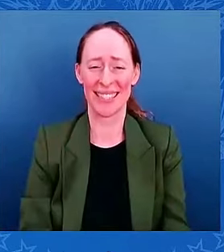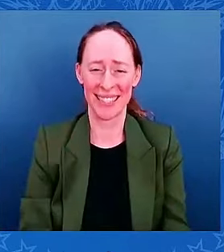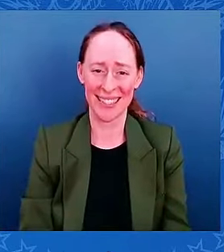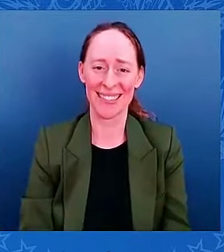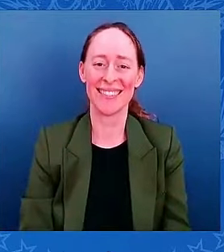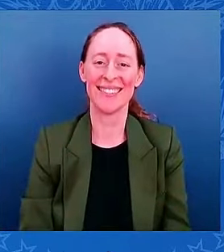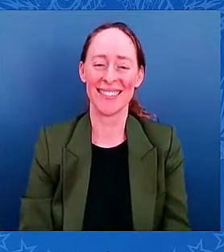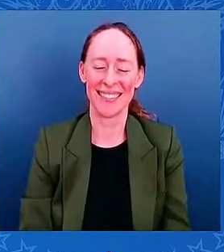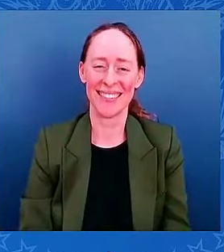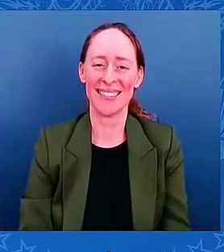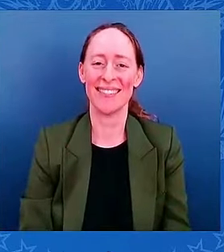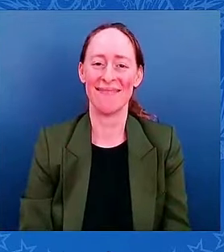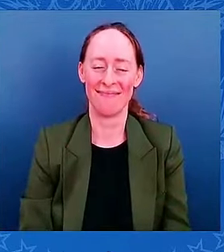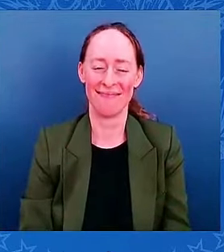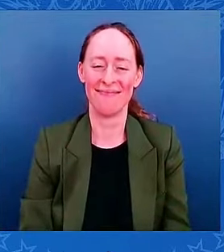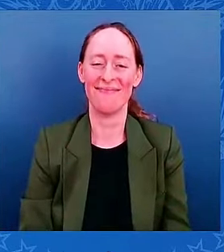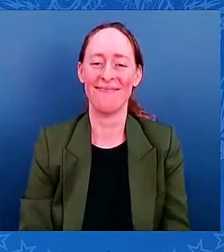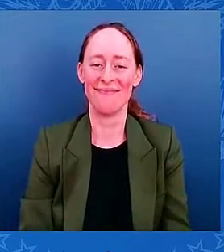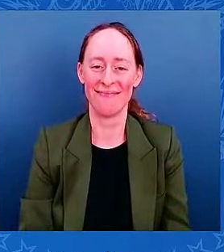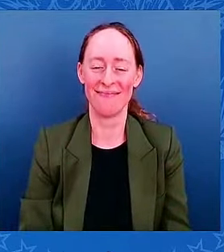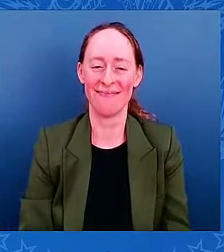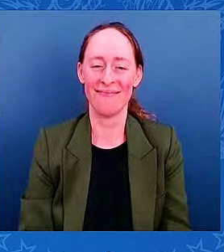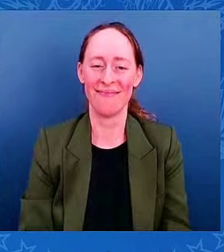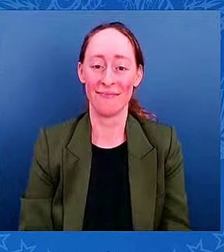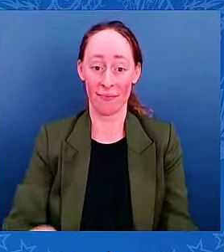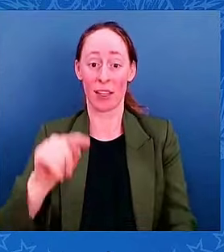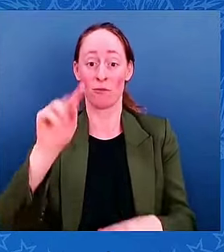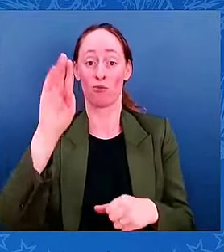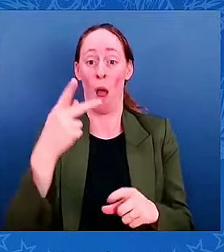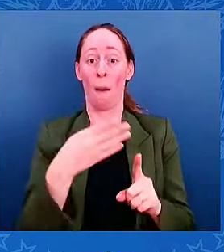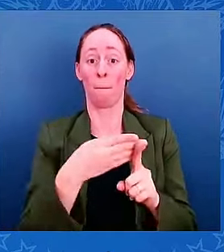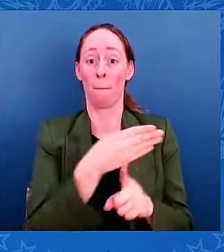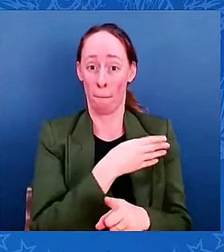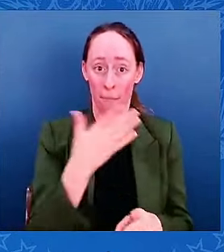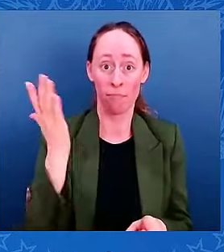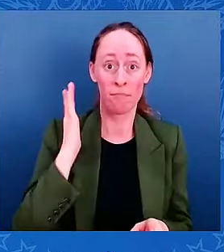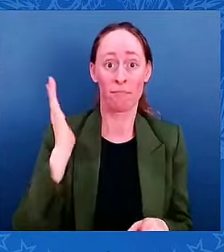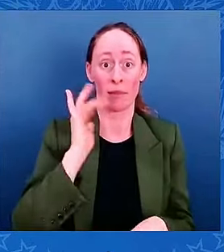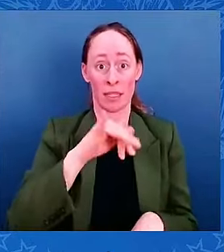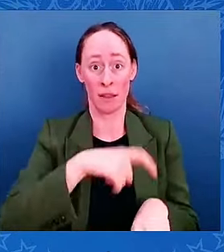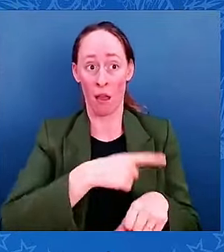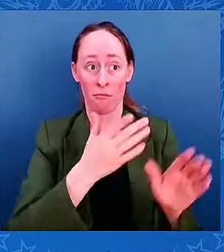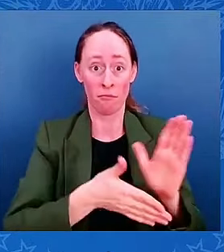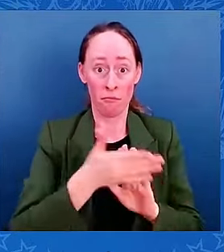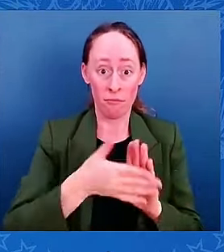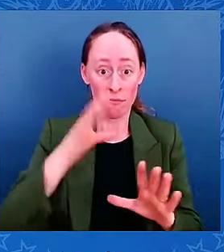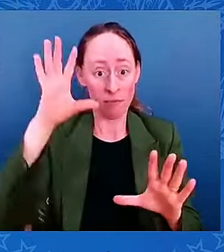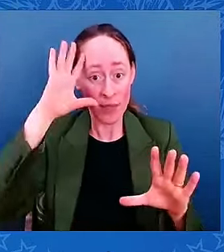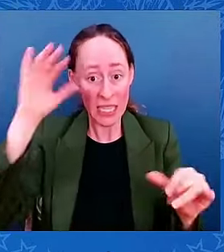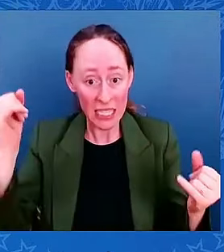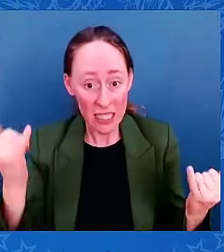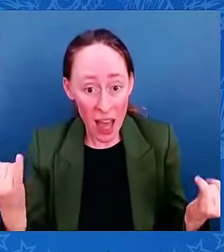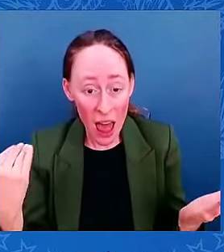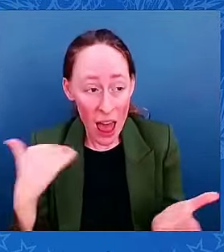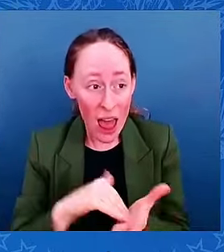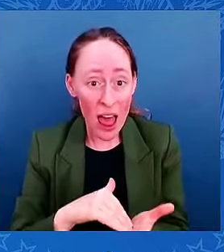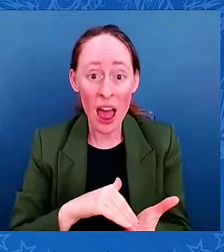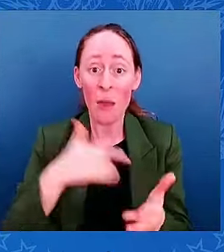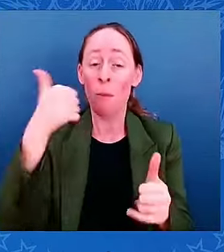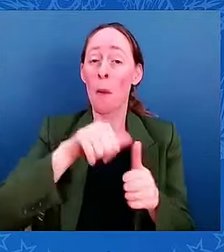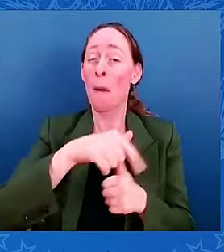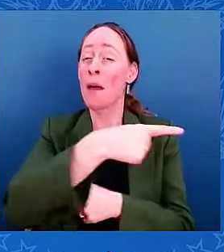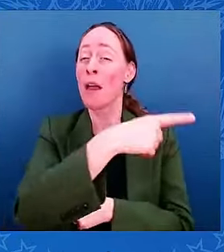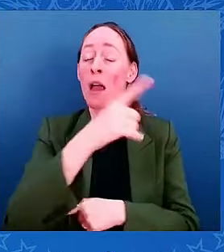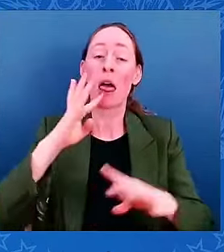My predecessor is seeking office again. Promised Infrastructure Week every week in the 4 years he was president. And he never built a